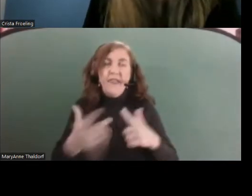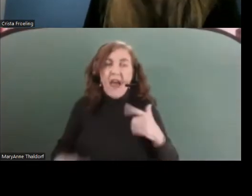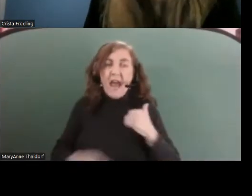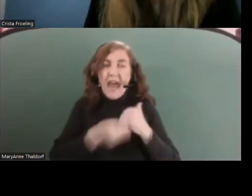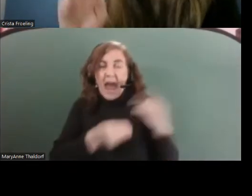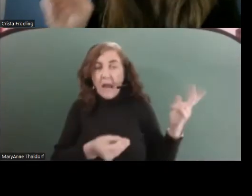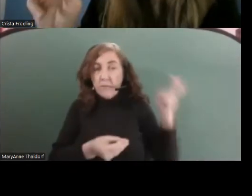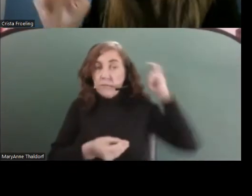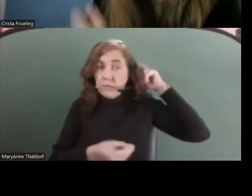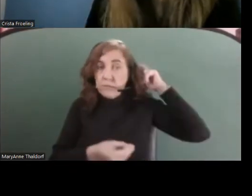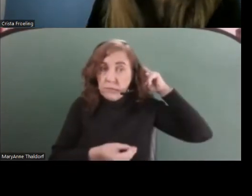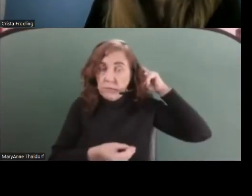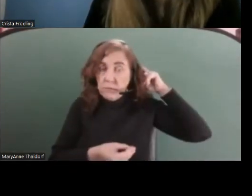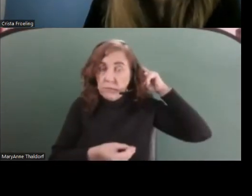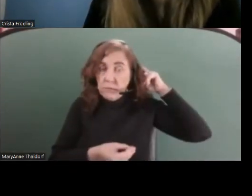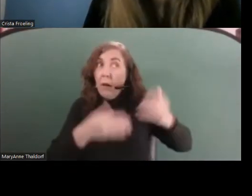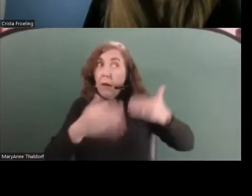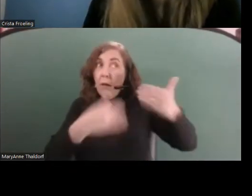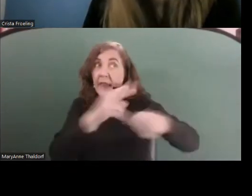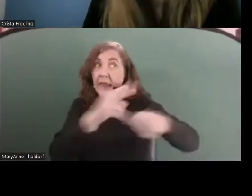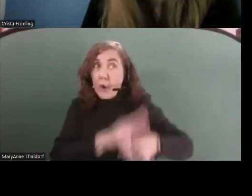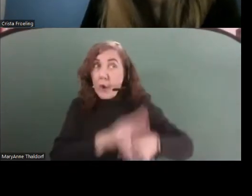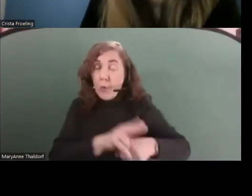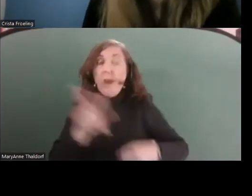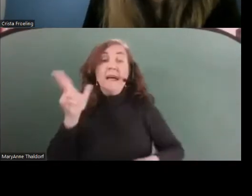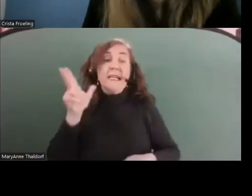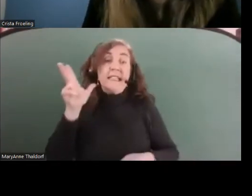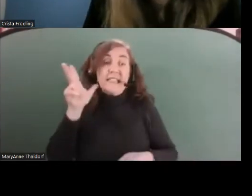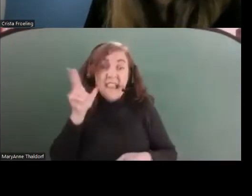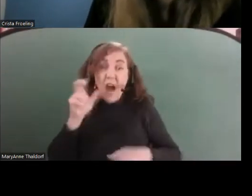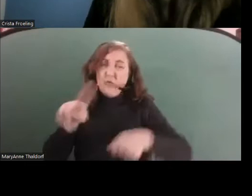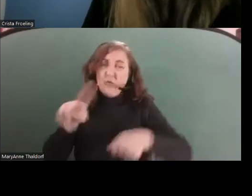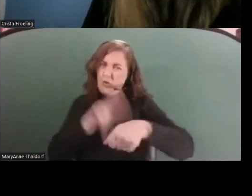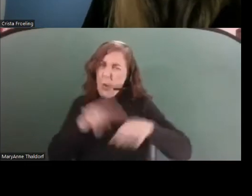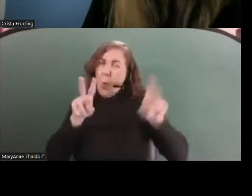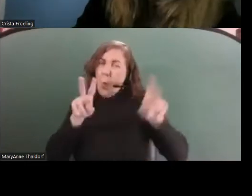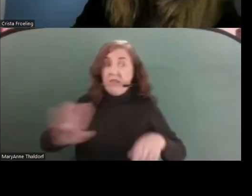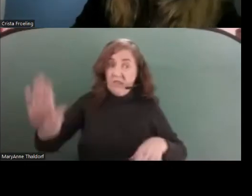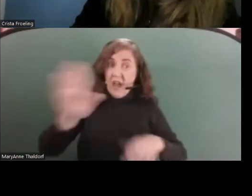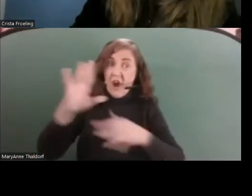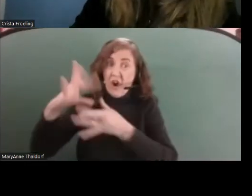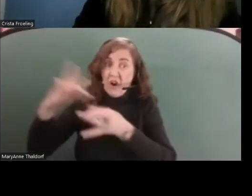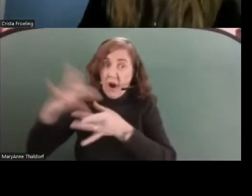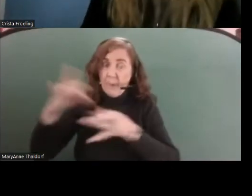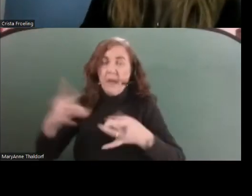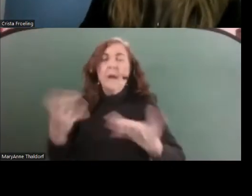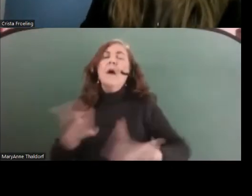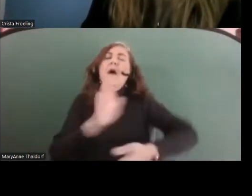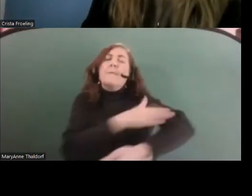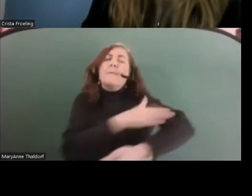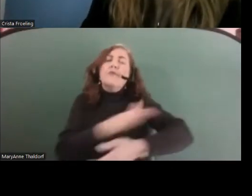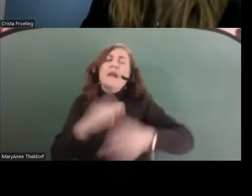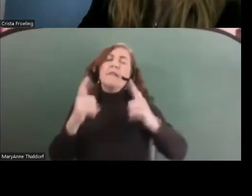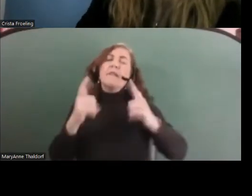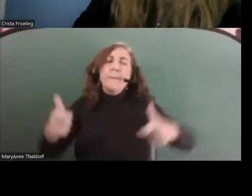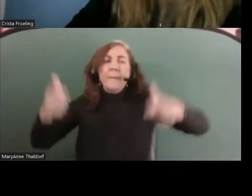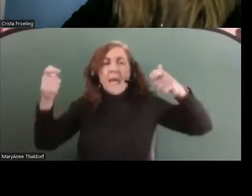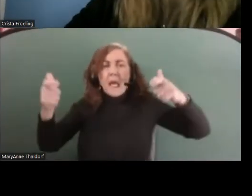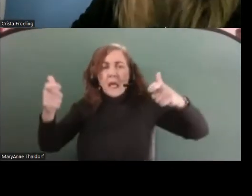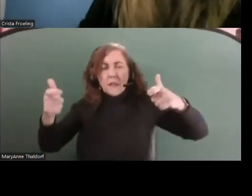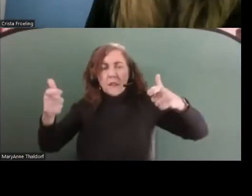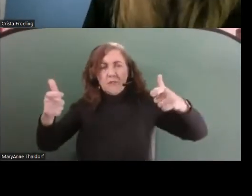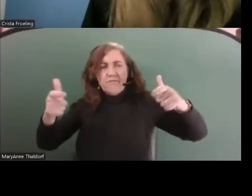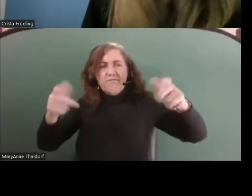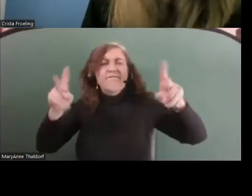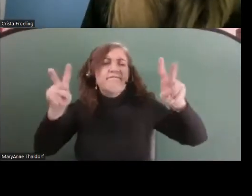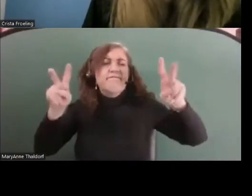And music is the biggest probably drawback for cochlear implants because of I think it's the spectral